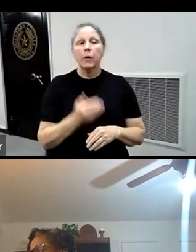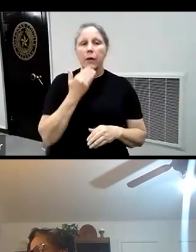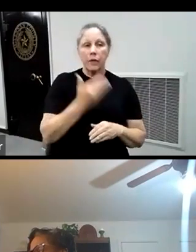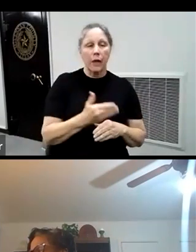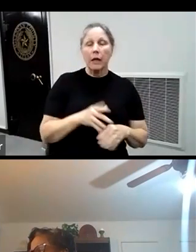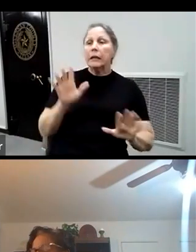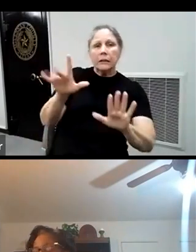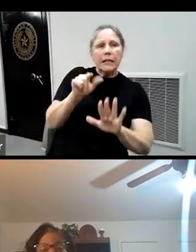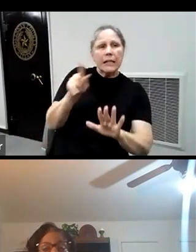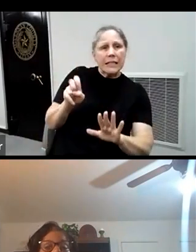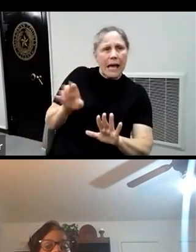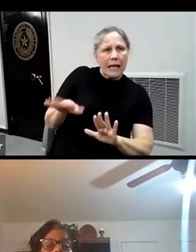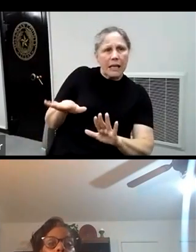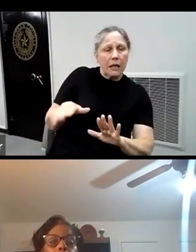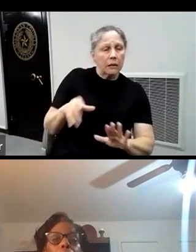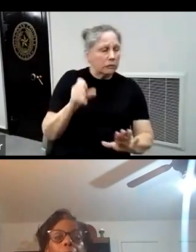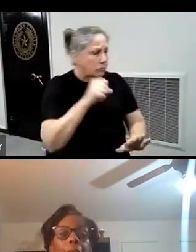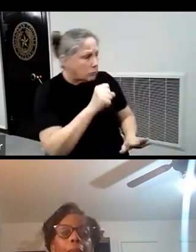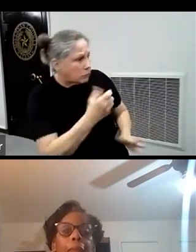Zane, Yes, sir.